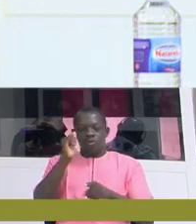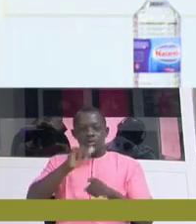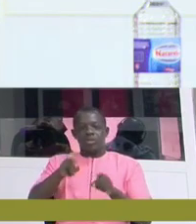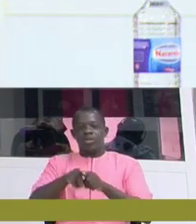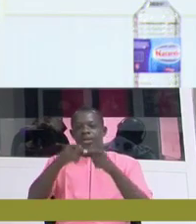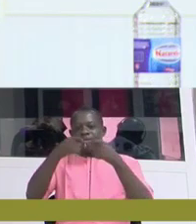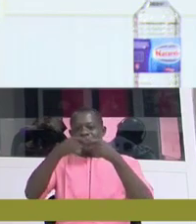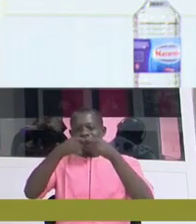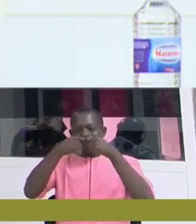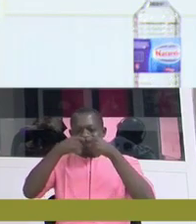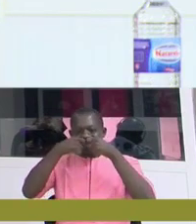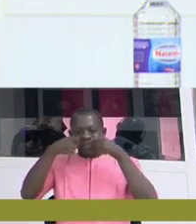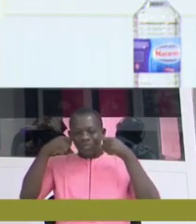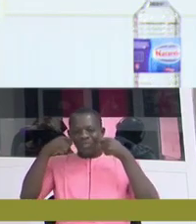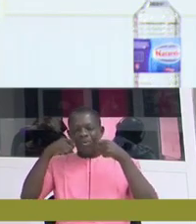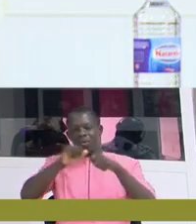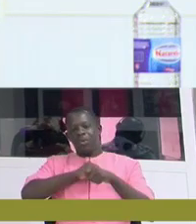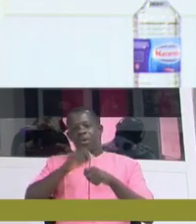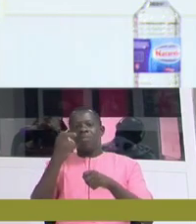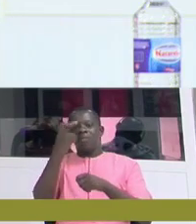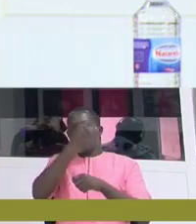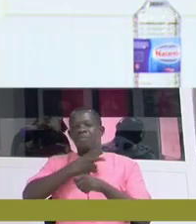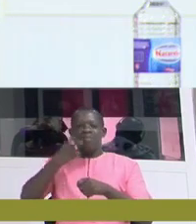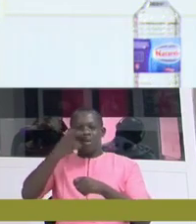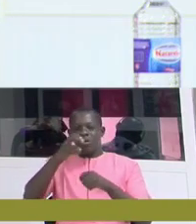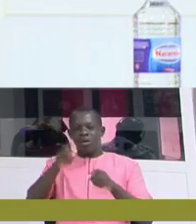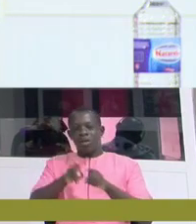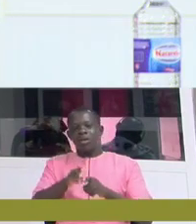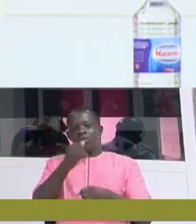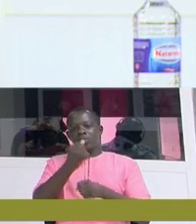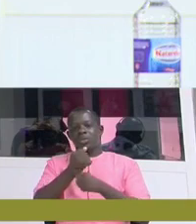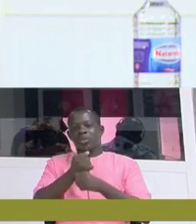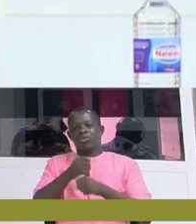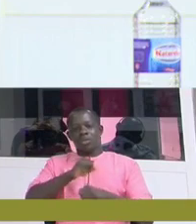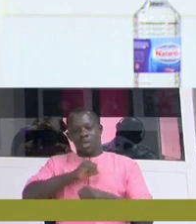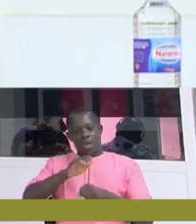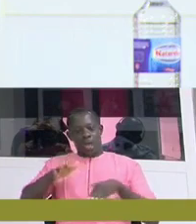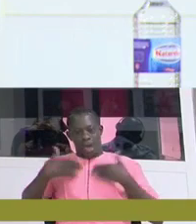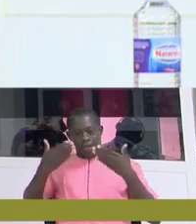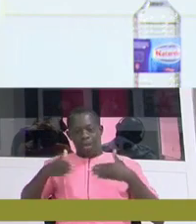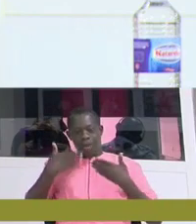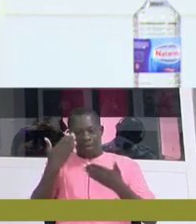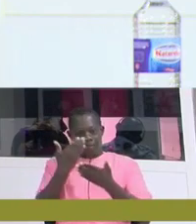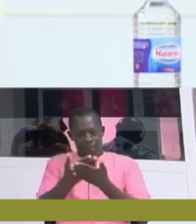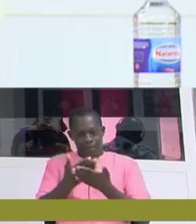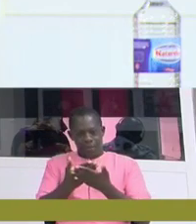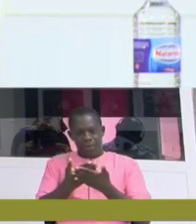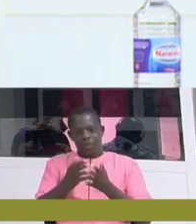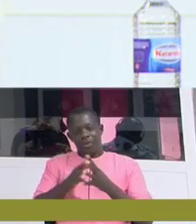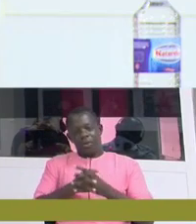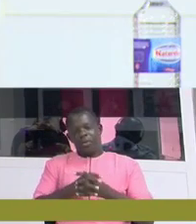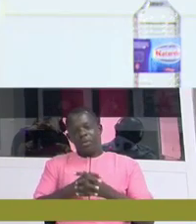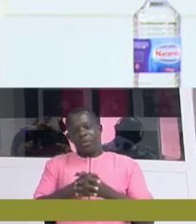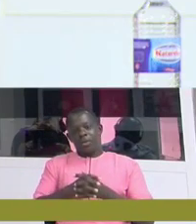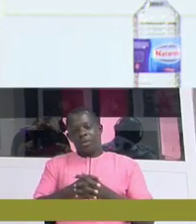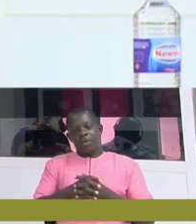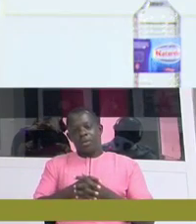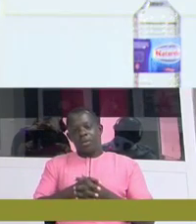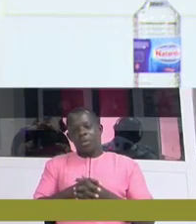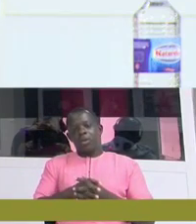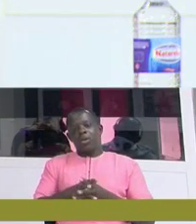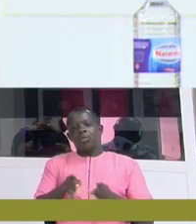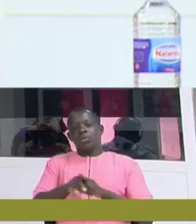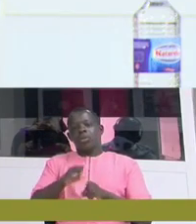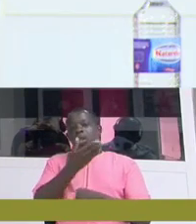tape my mouth. Aya saba. He will pull it. Fine. Aya atafanga yokontane. Until he's satisfied. Nandunga kota bulajele.